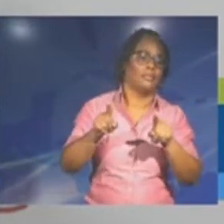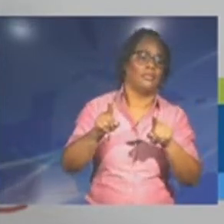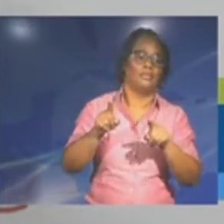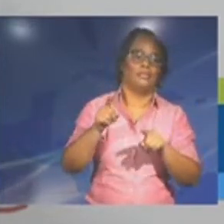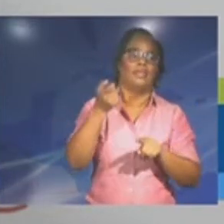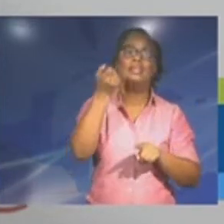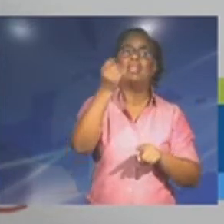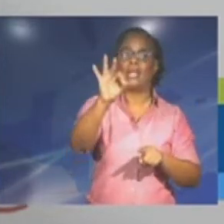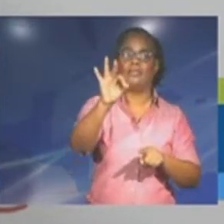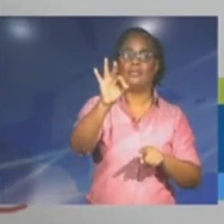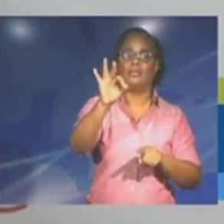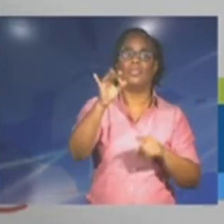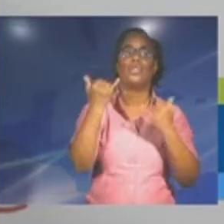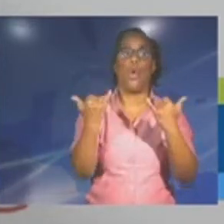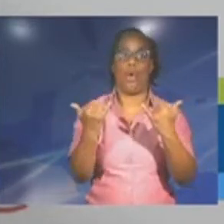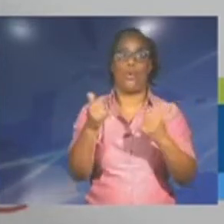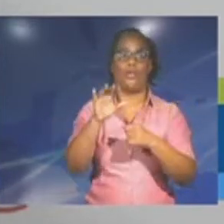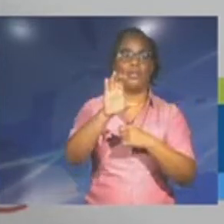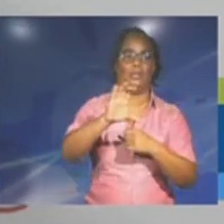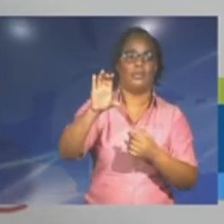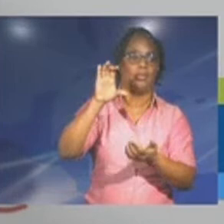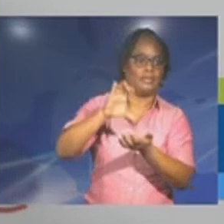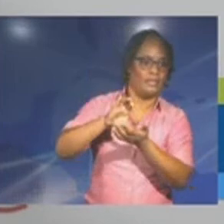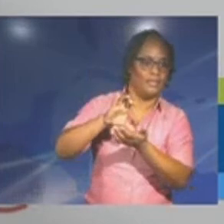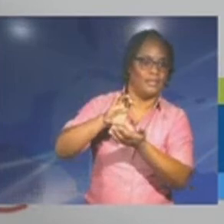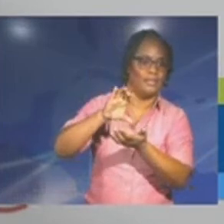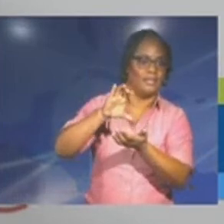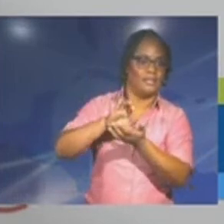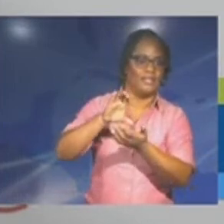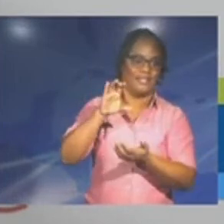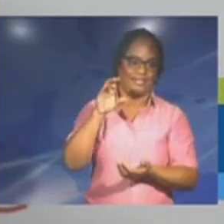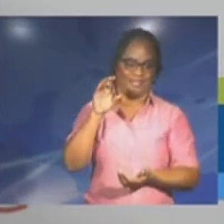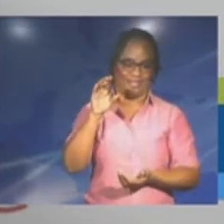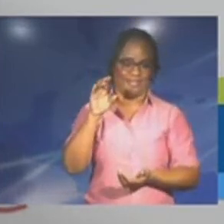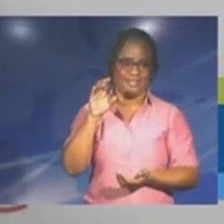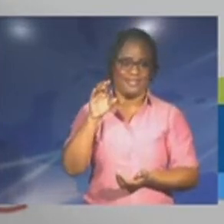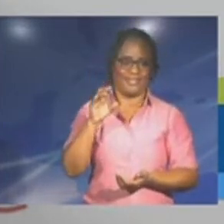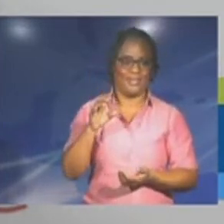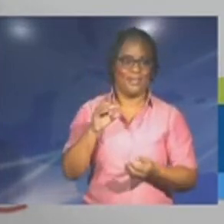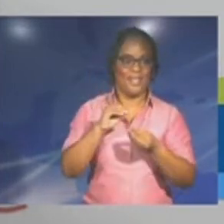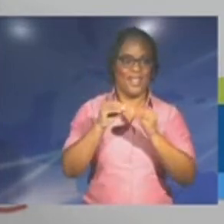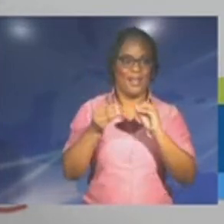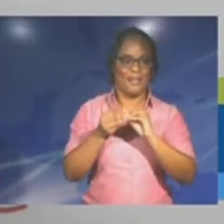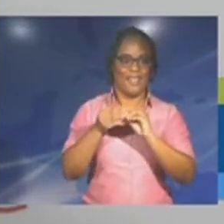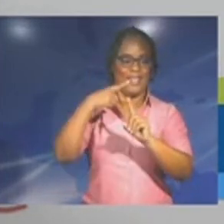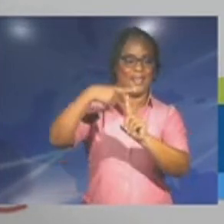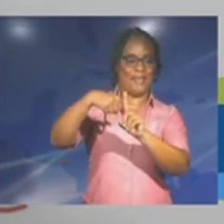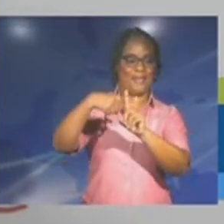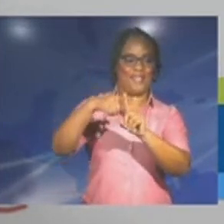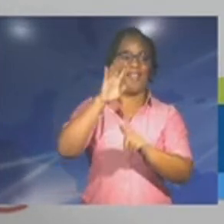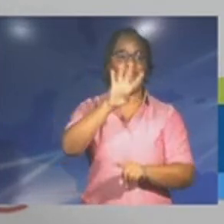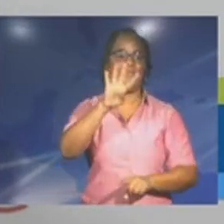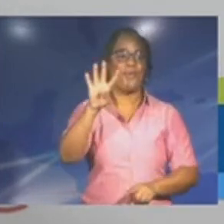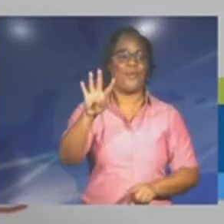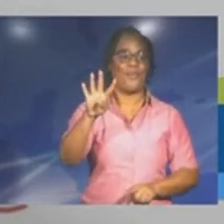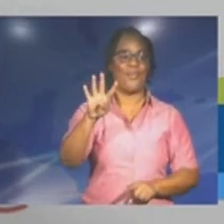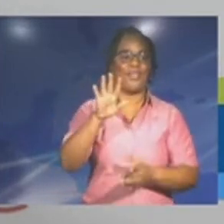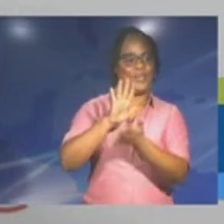Currently, number of positive cases, 44. Number of schools with